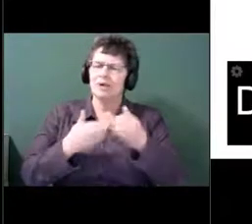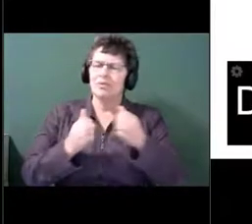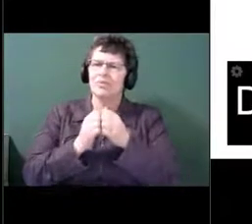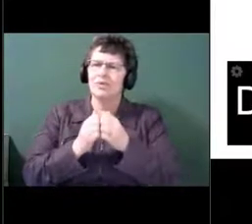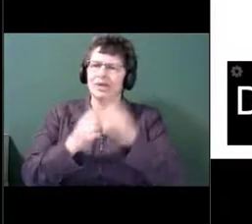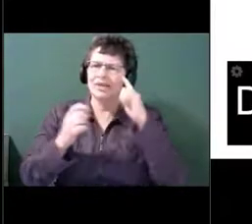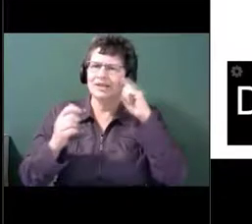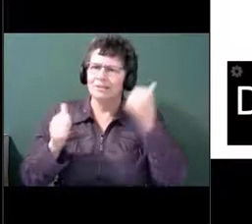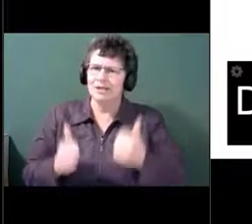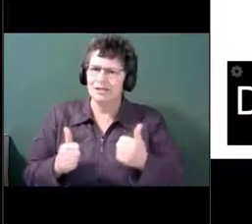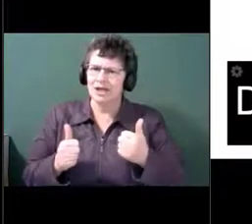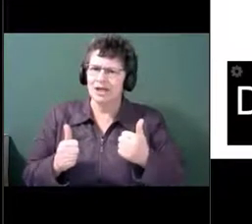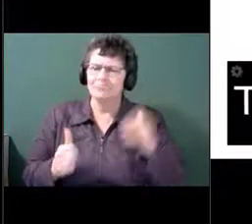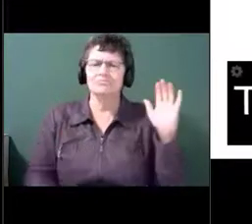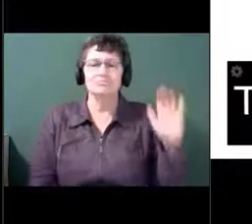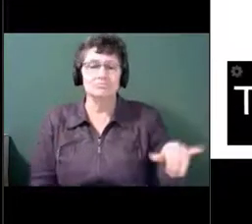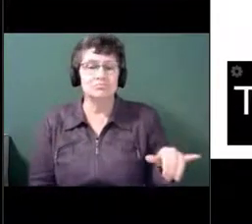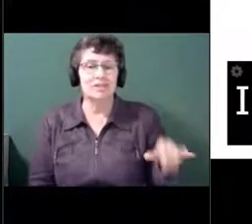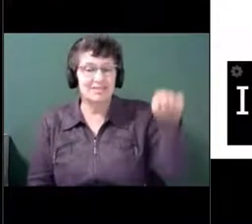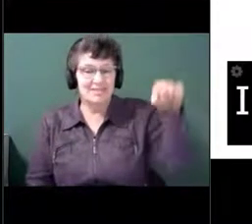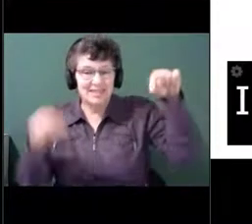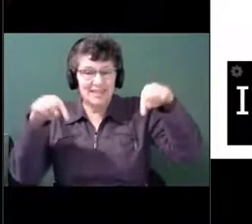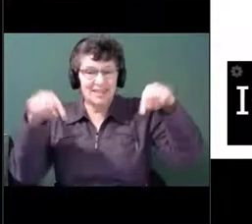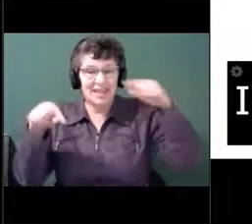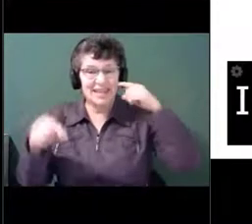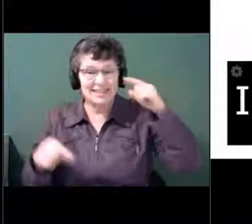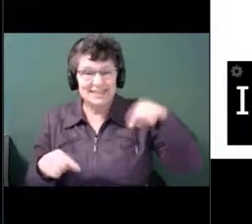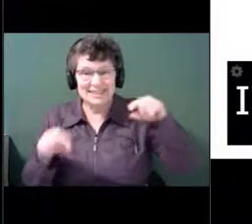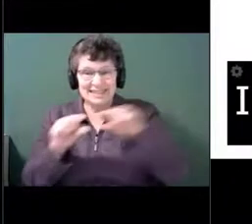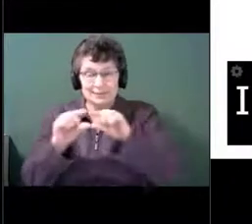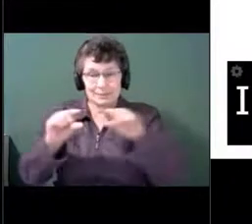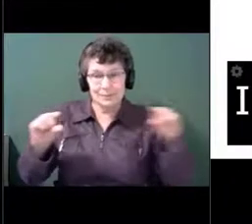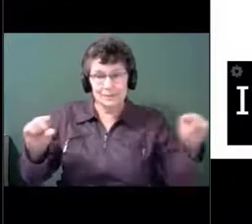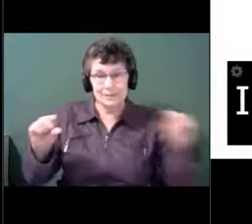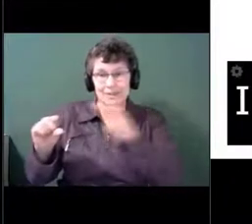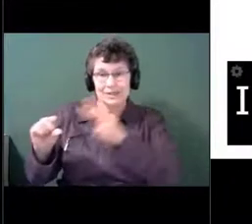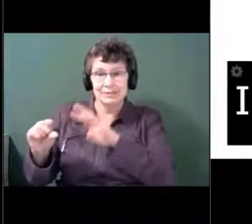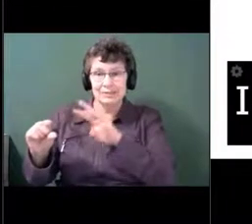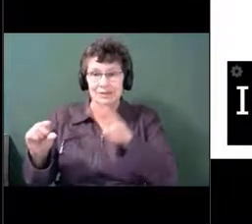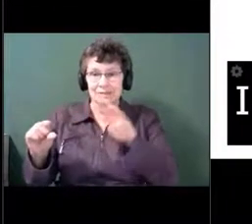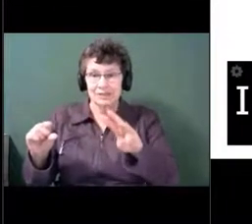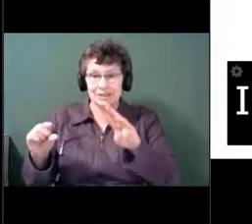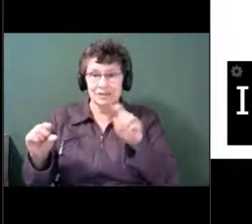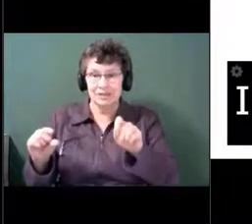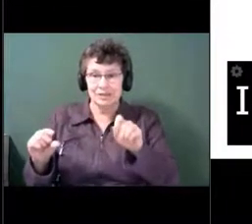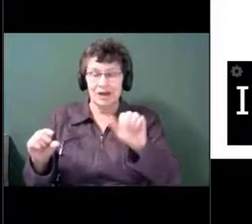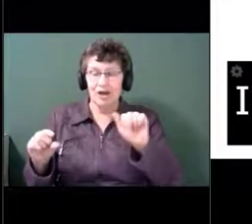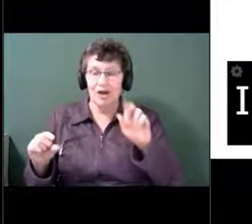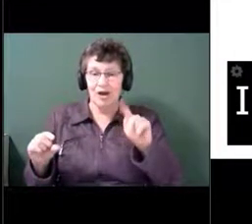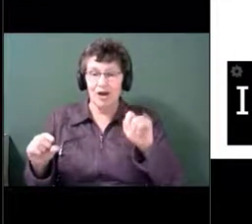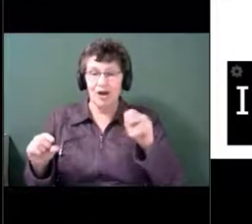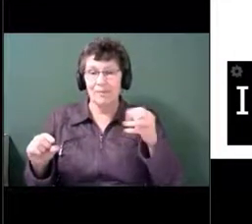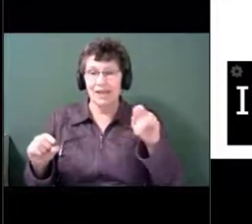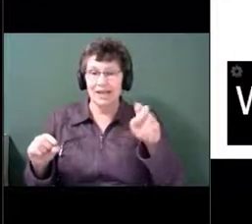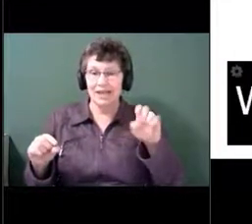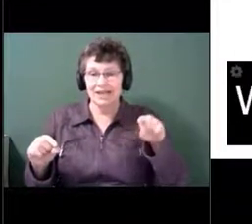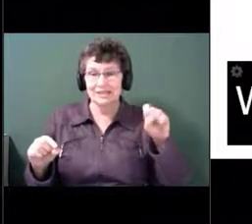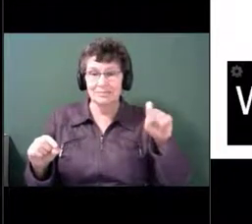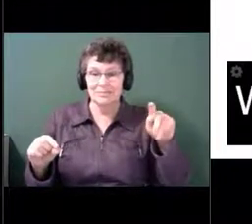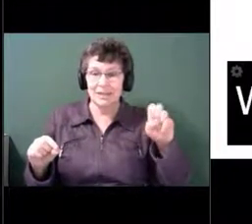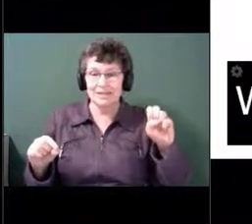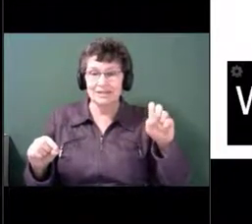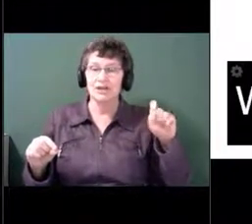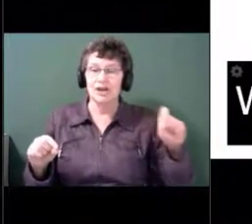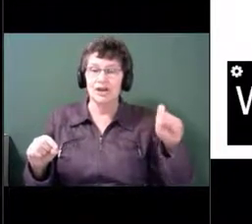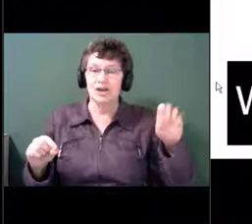to artmakingspace.com, you will be taken into the exhibition and guided through the